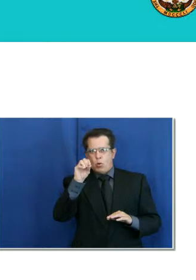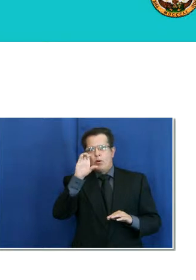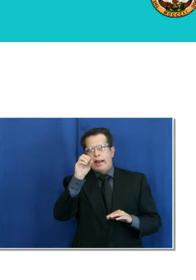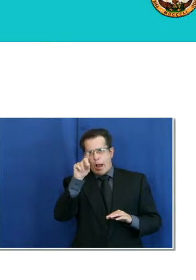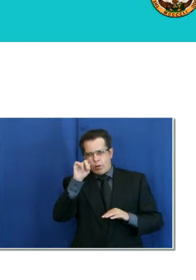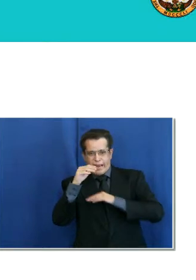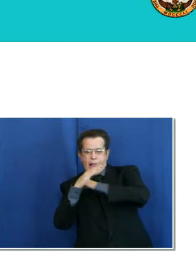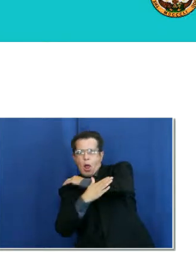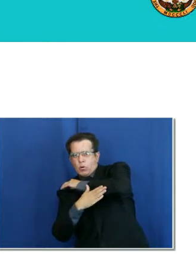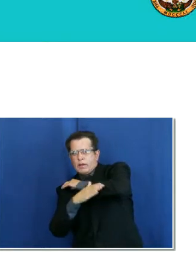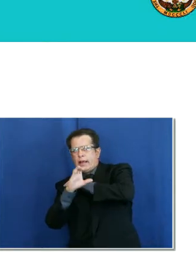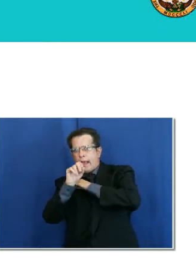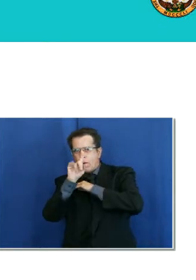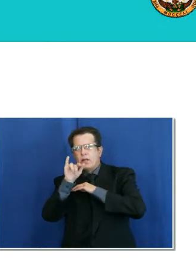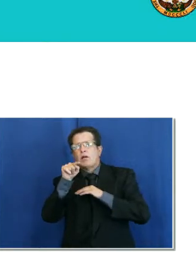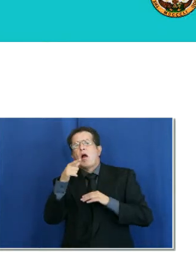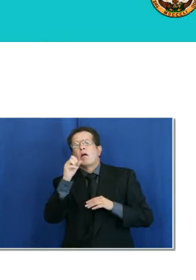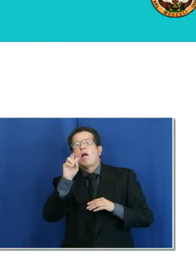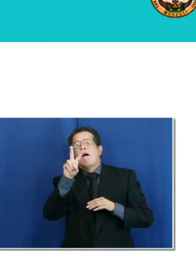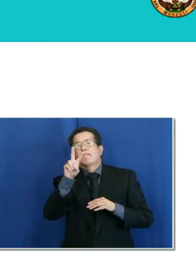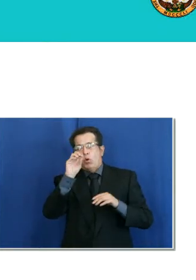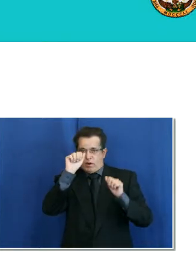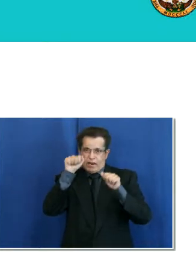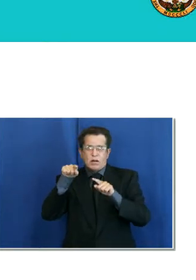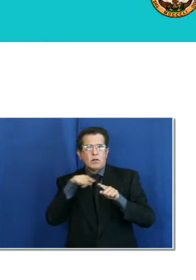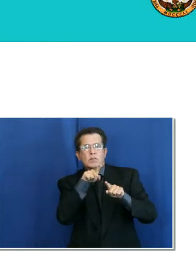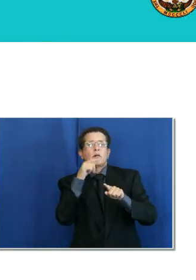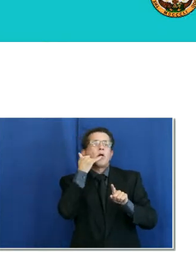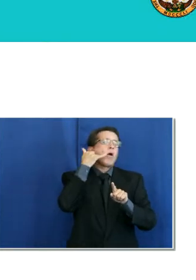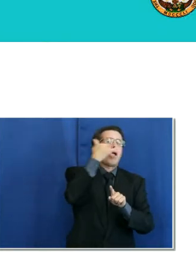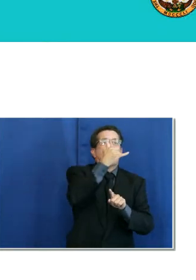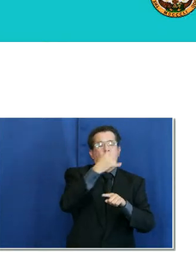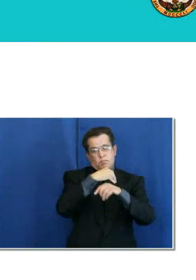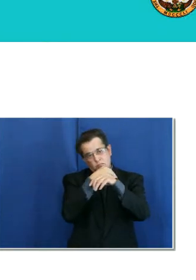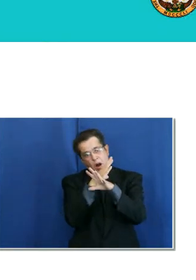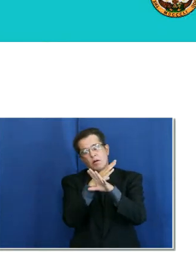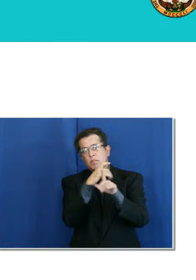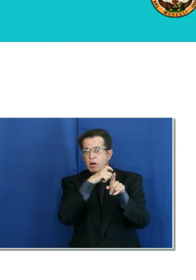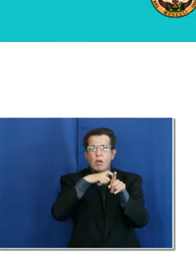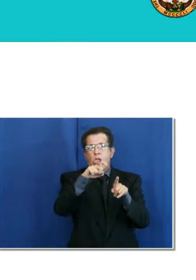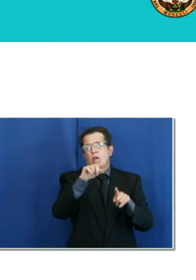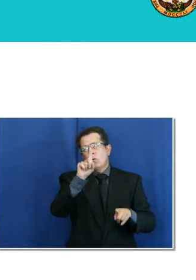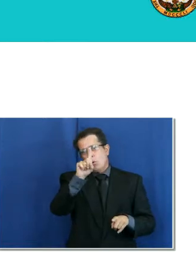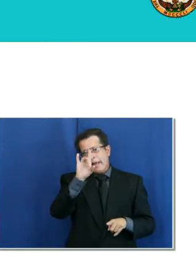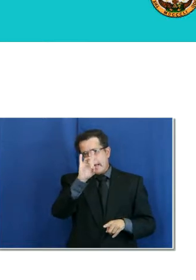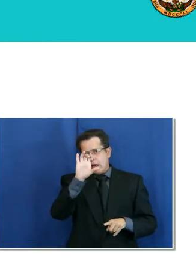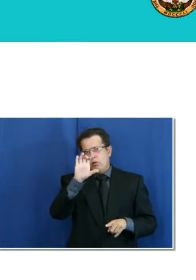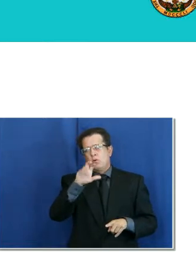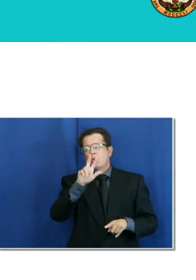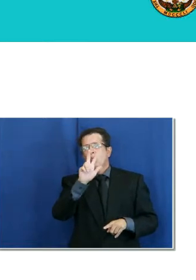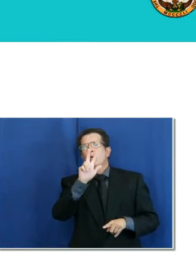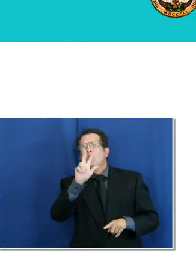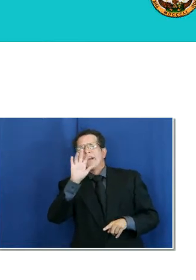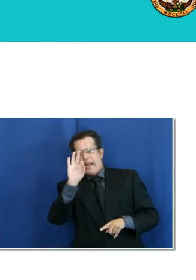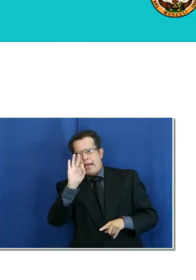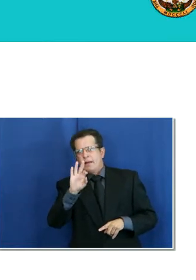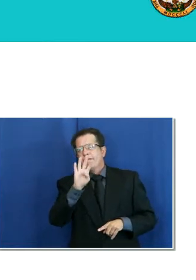www.aging.sandiegocounty.gov or calling the Aging and Independent Services Call Center at